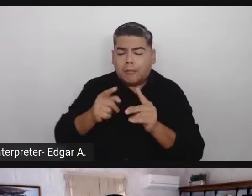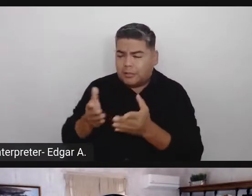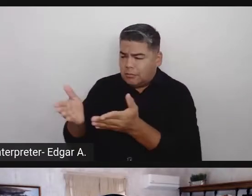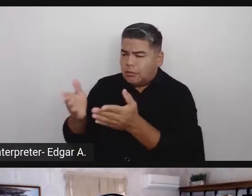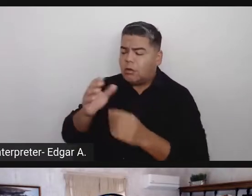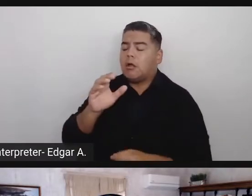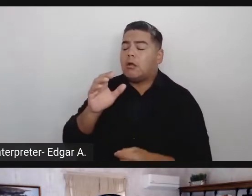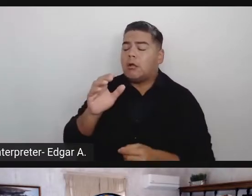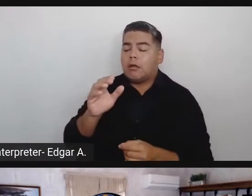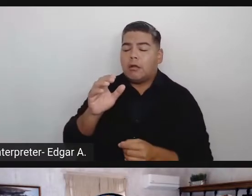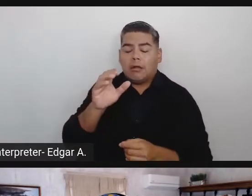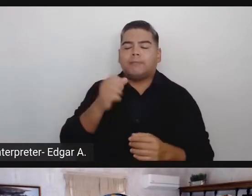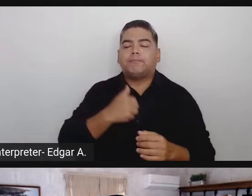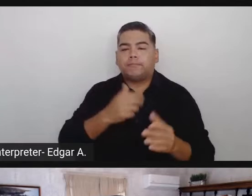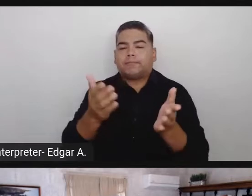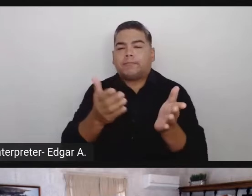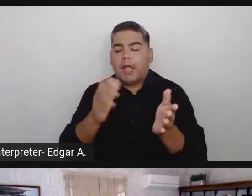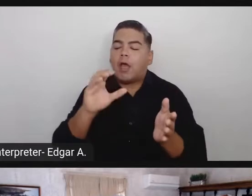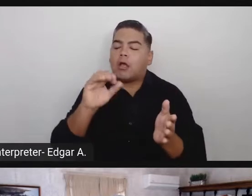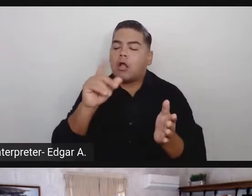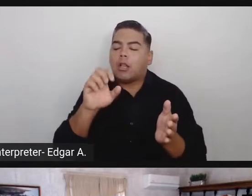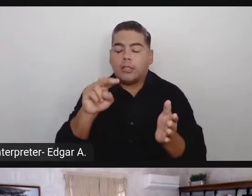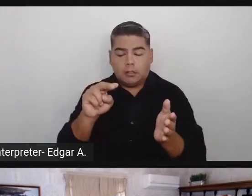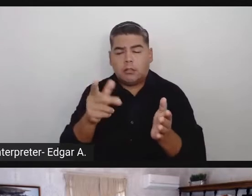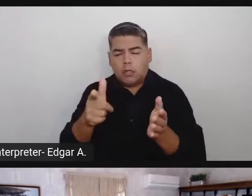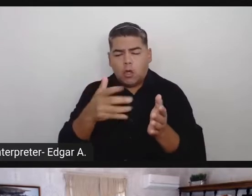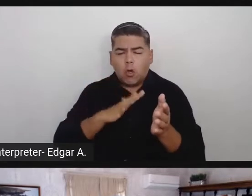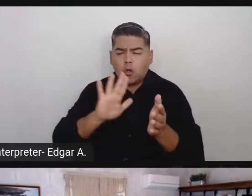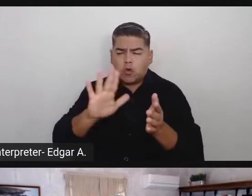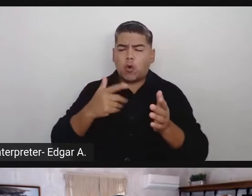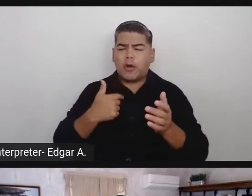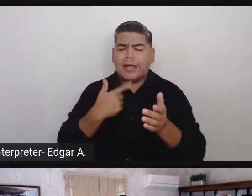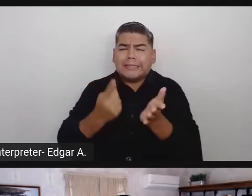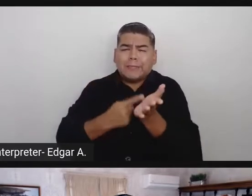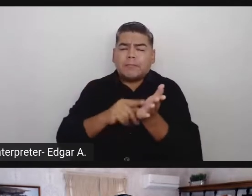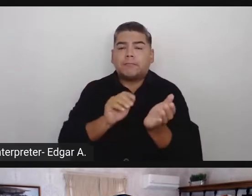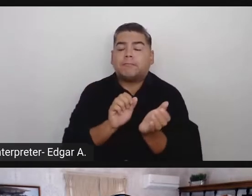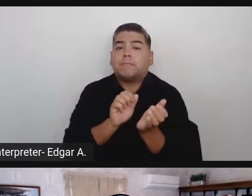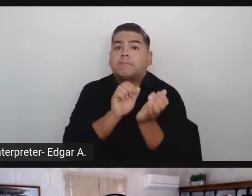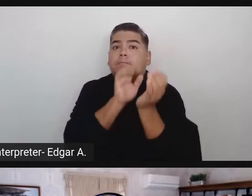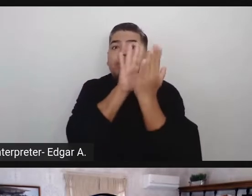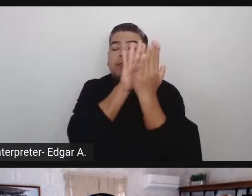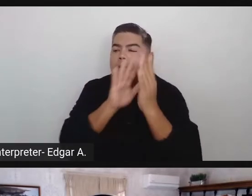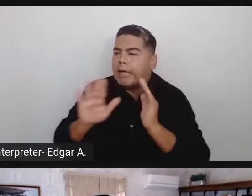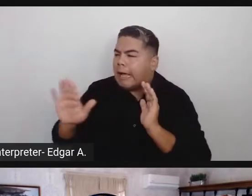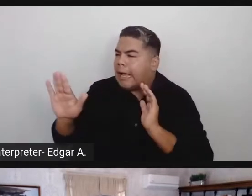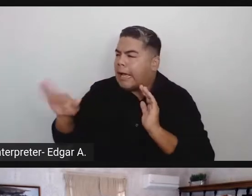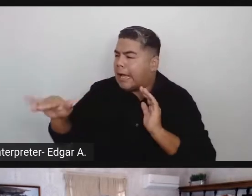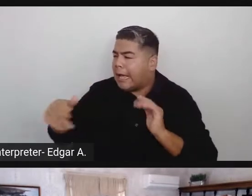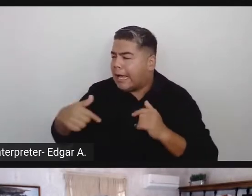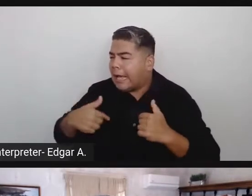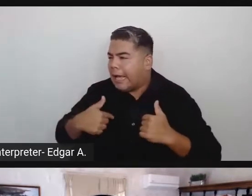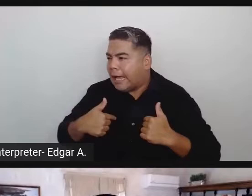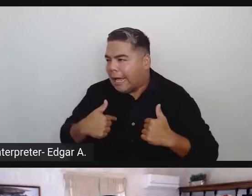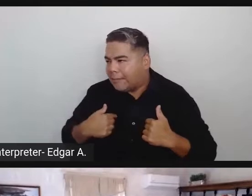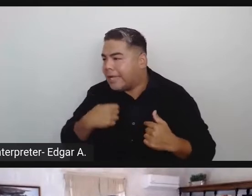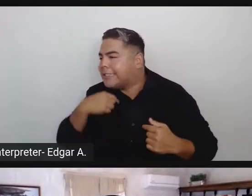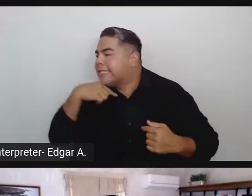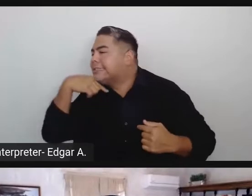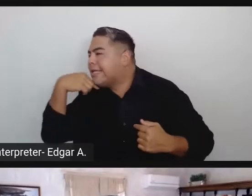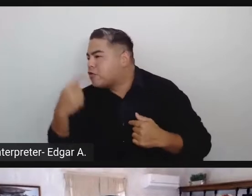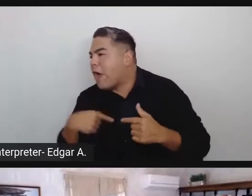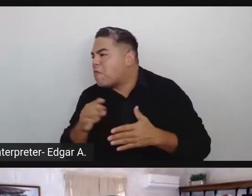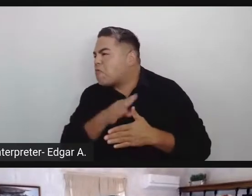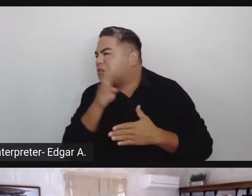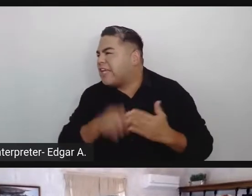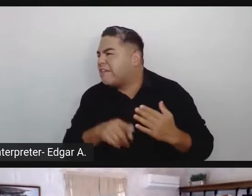hear some objections you've heard from clients where it's like, hey, I'm not necessarily saying out loud that I'm never going to do this, but